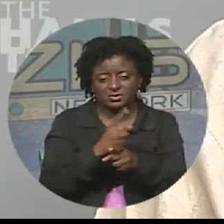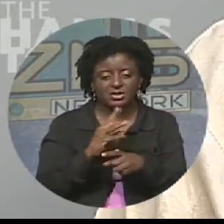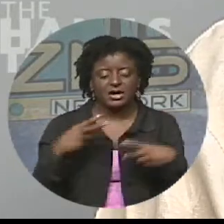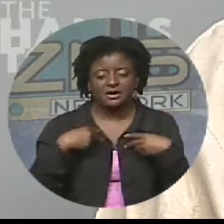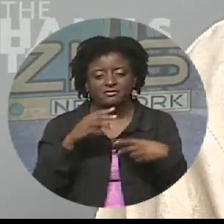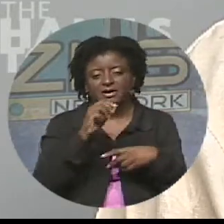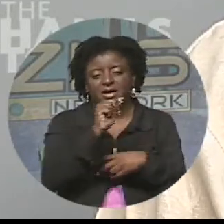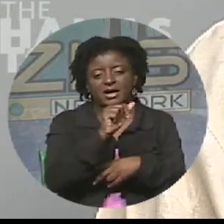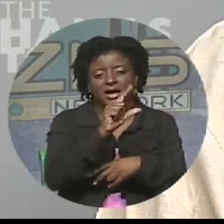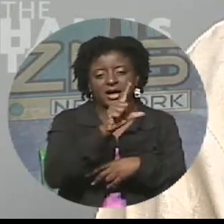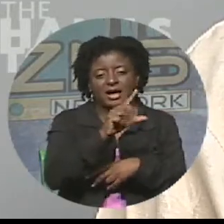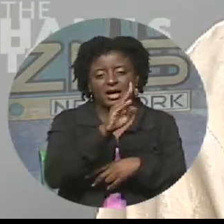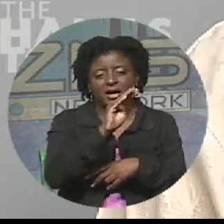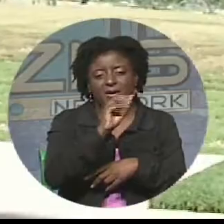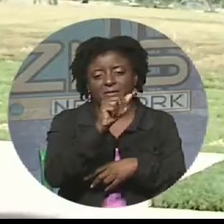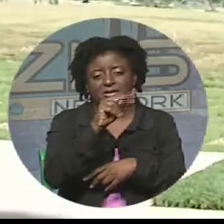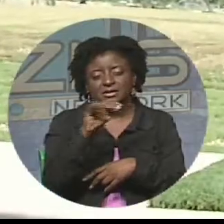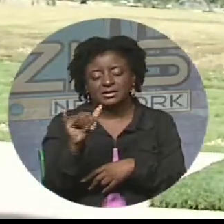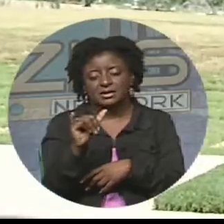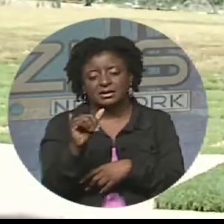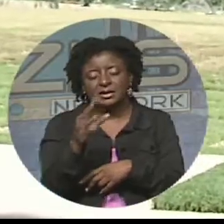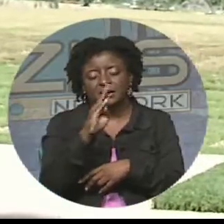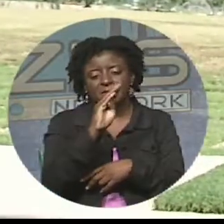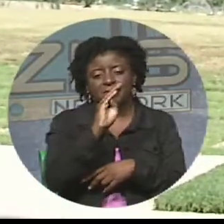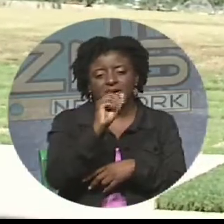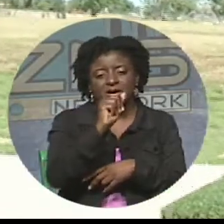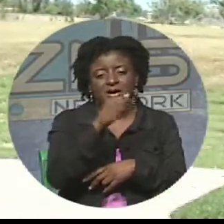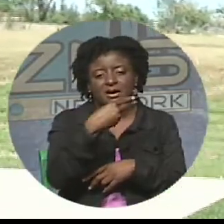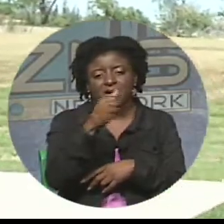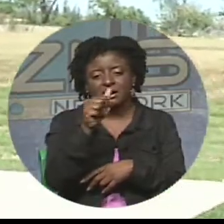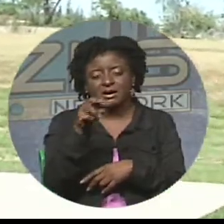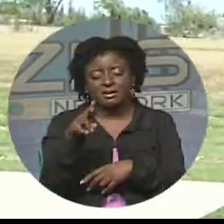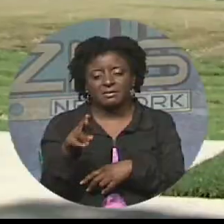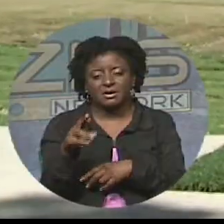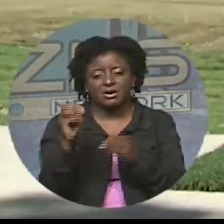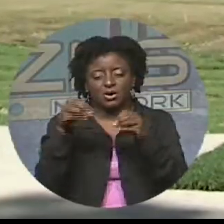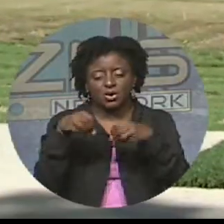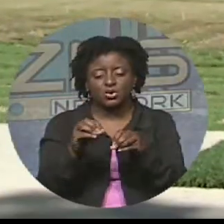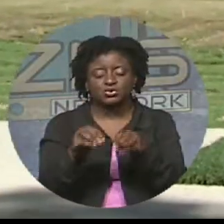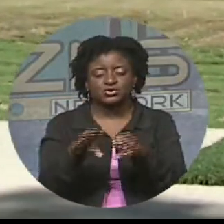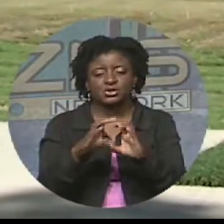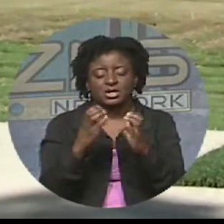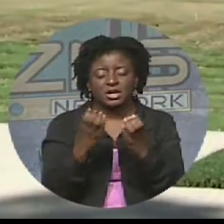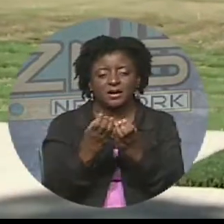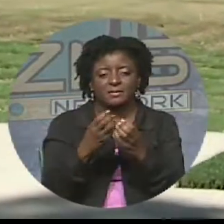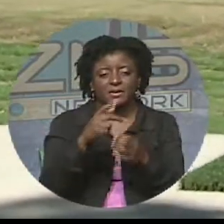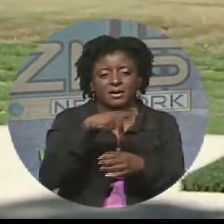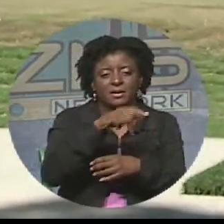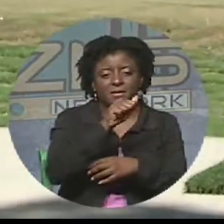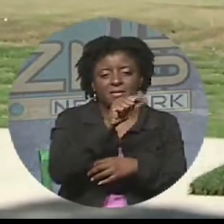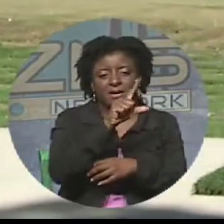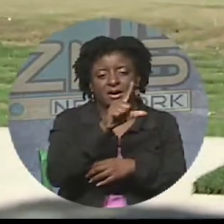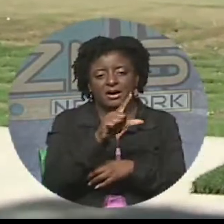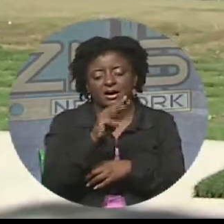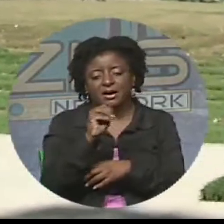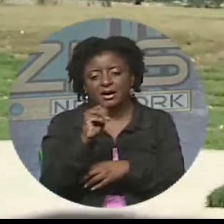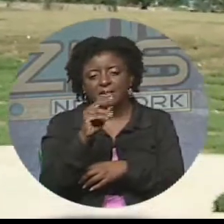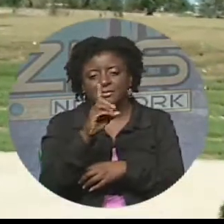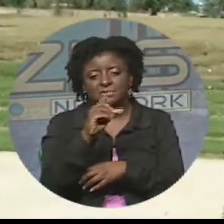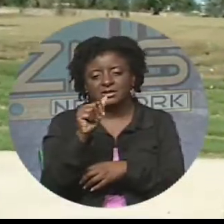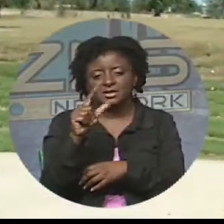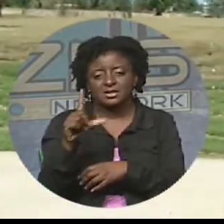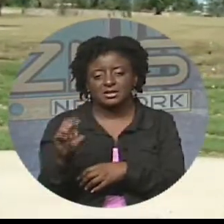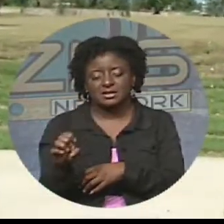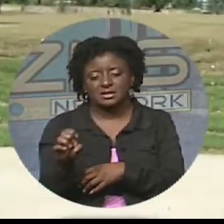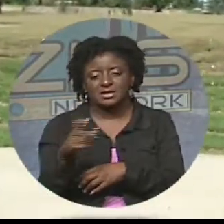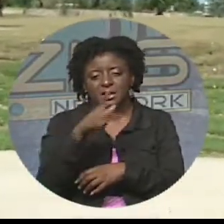have Bahama with a few players, Life at Key, we have Ocean Club, we have Palmdale, we have the Poop Deckers, and we have some individual